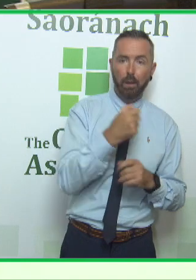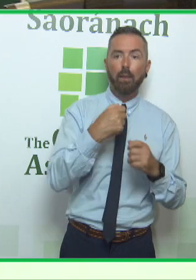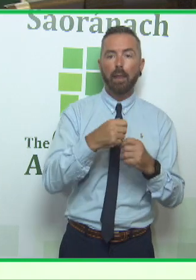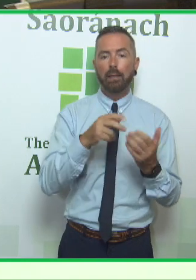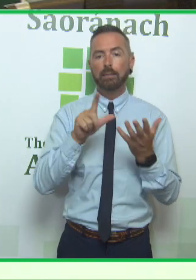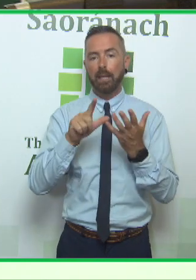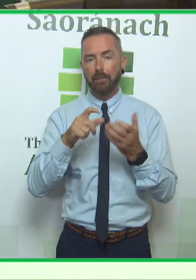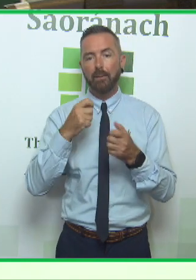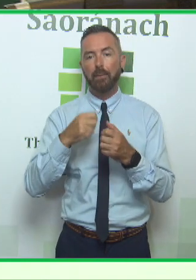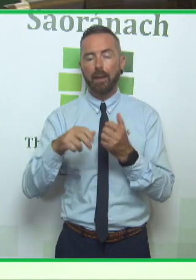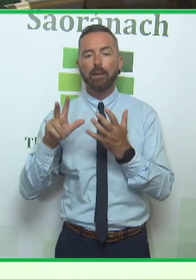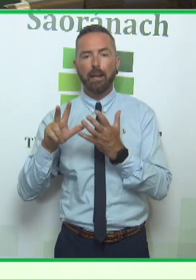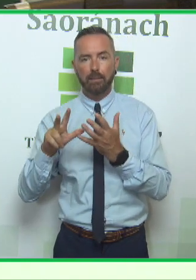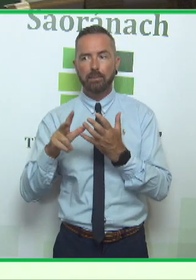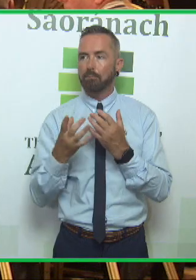Table 2, please.